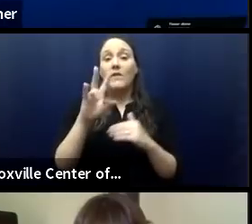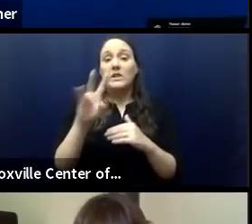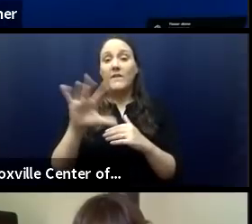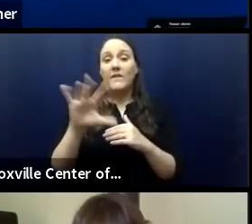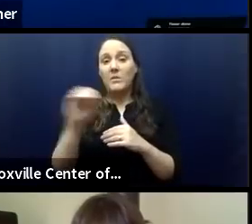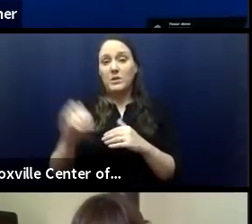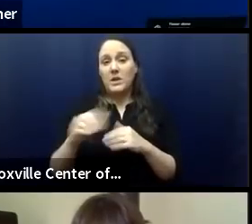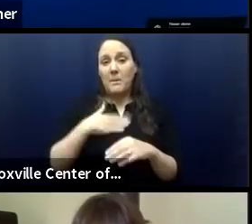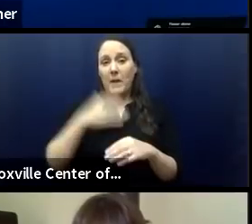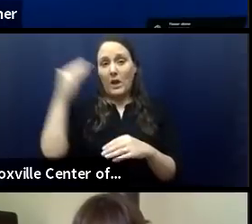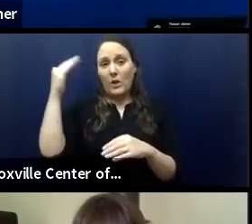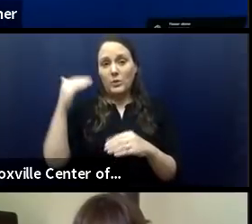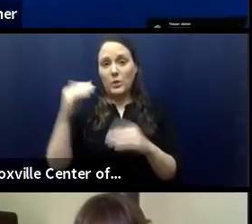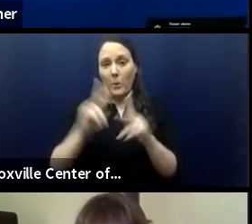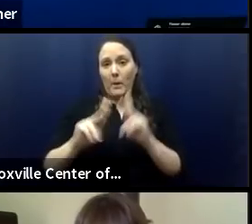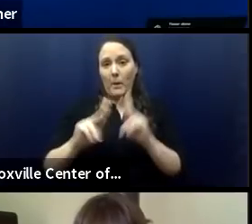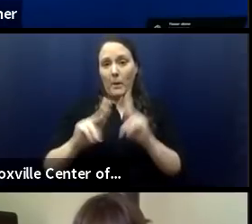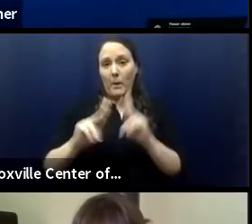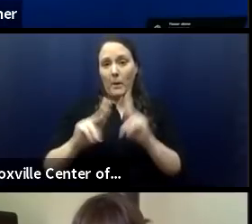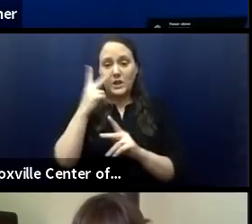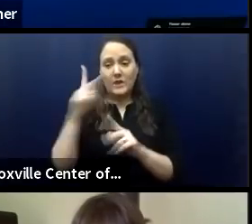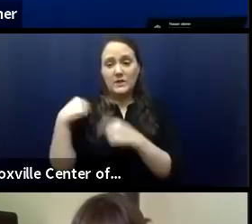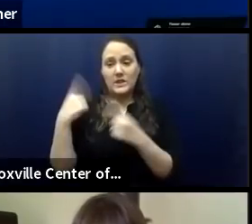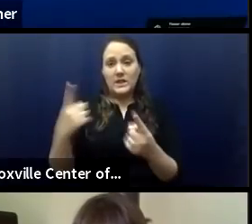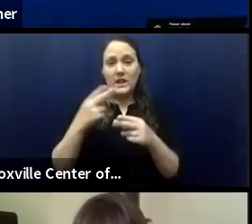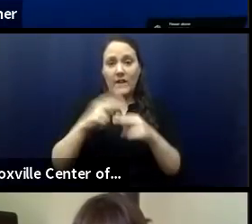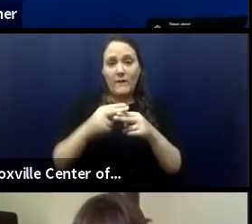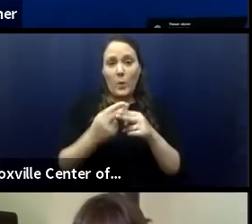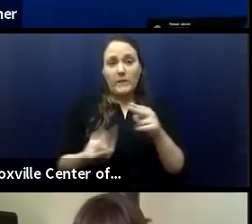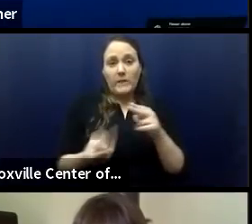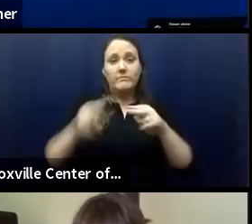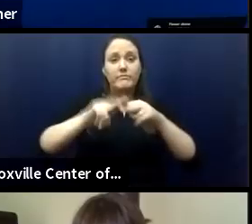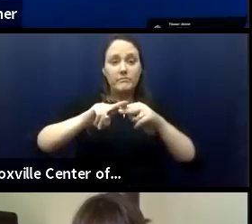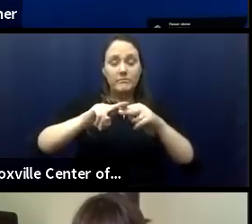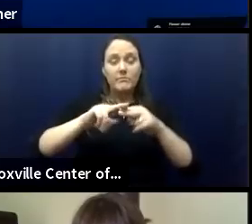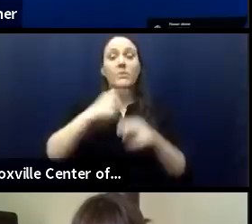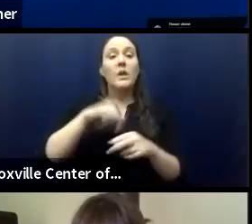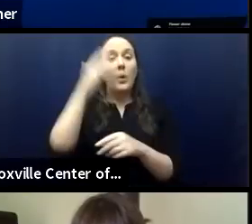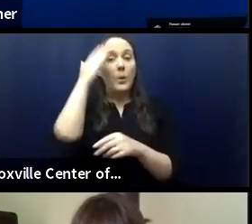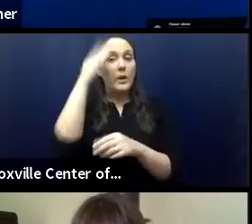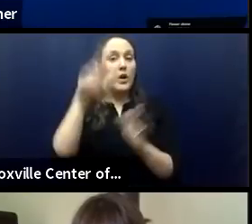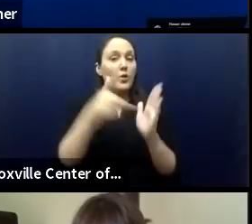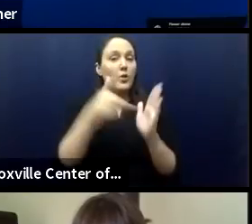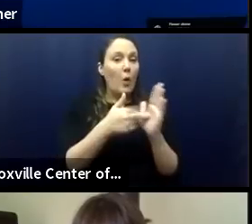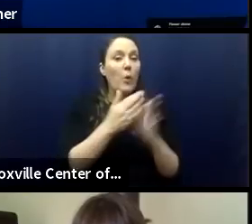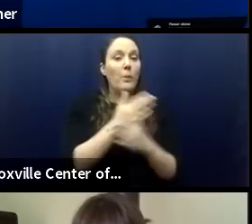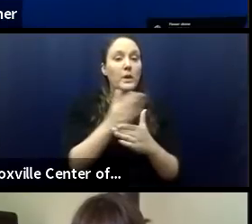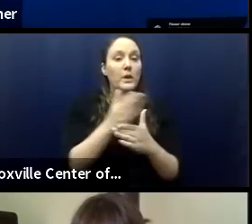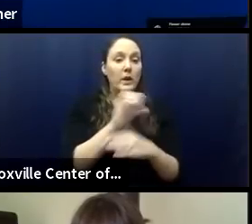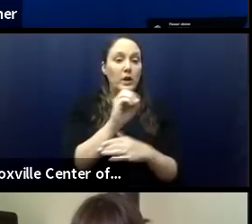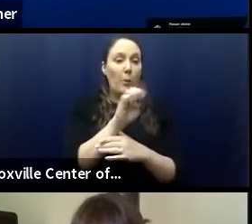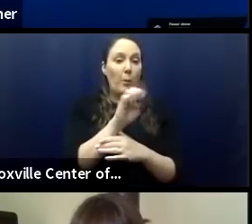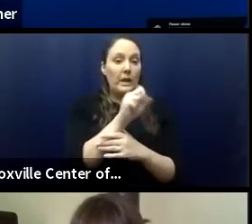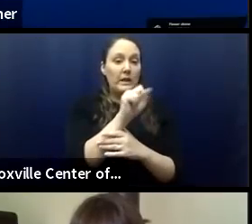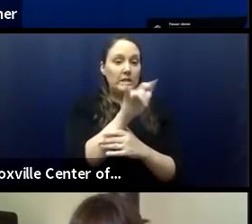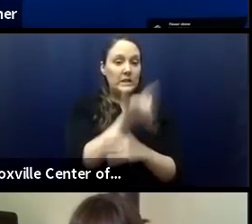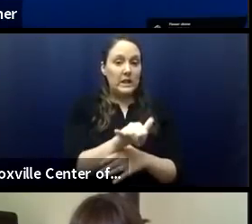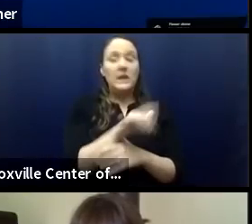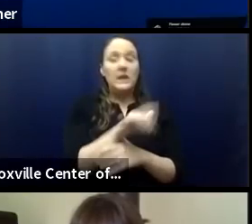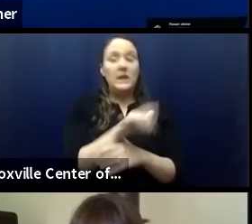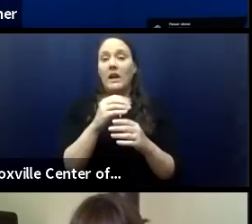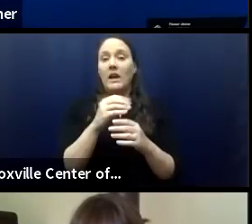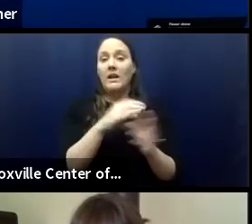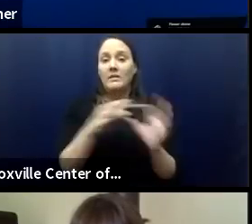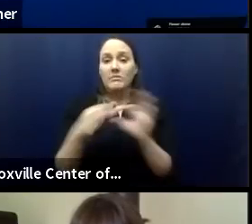the past 5 months at my clinic have had a weight gain. We know that there is a role between obesity and increasing IL-6 cytokine.